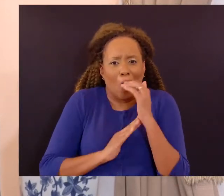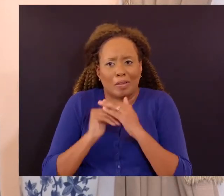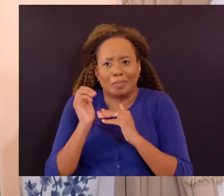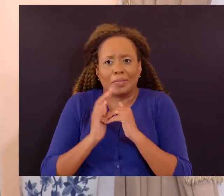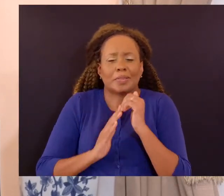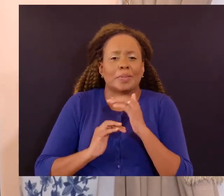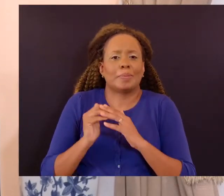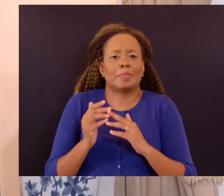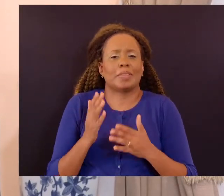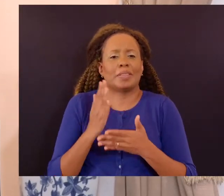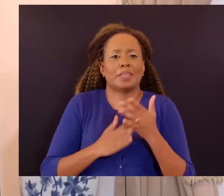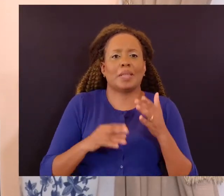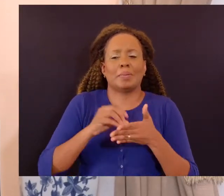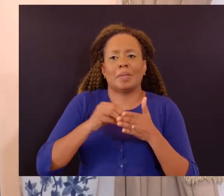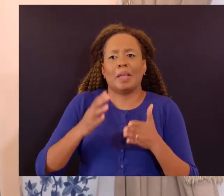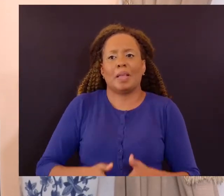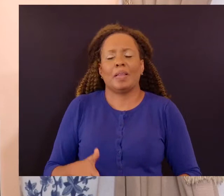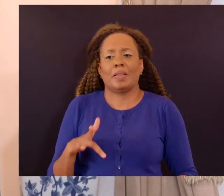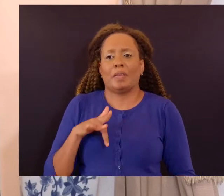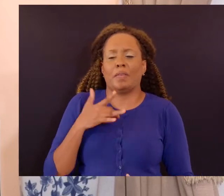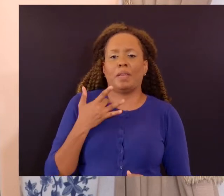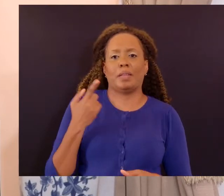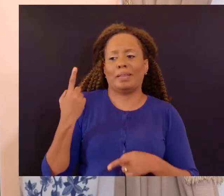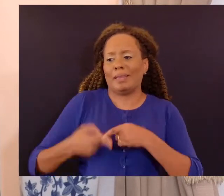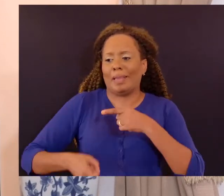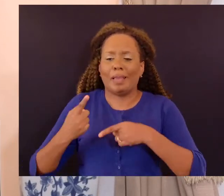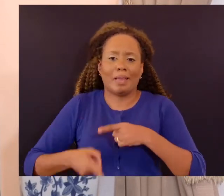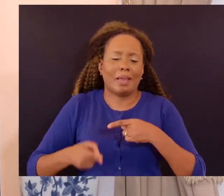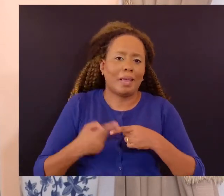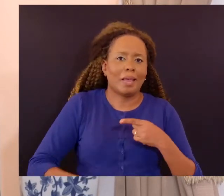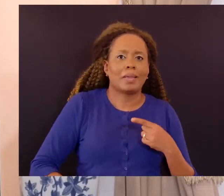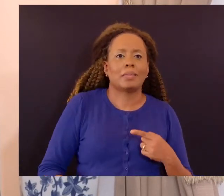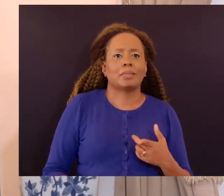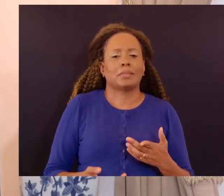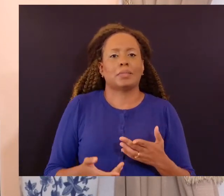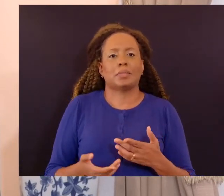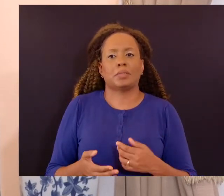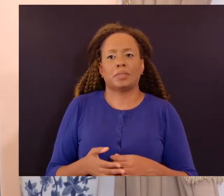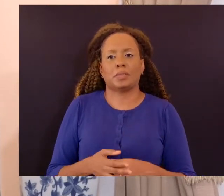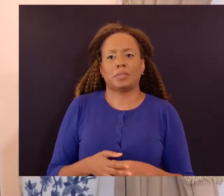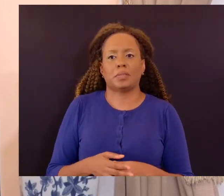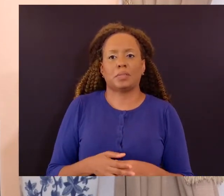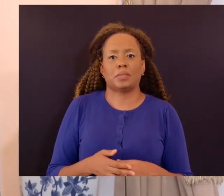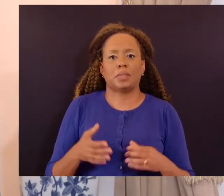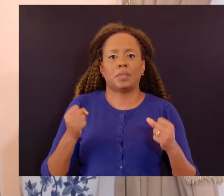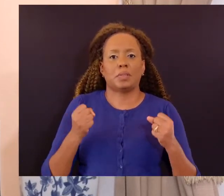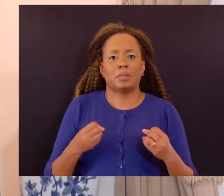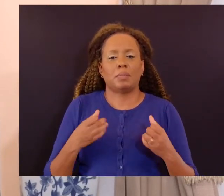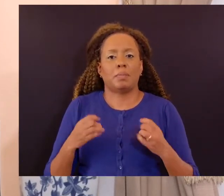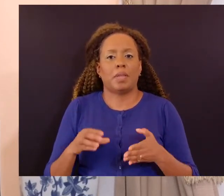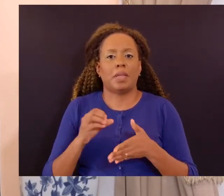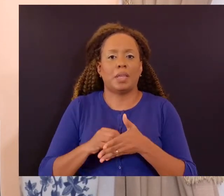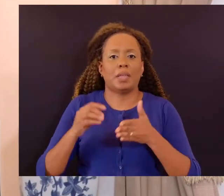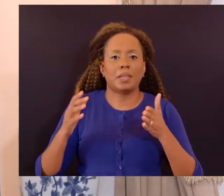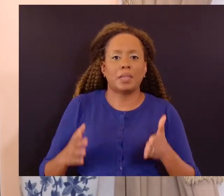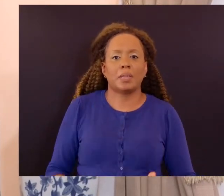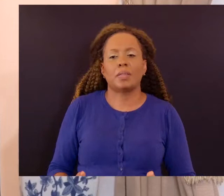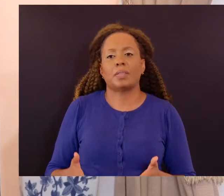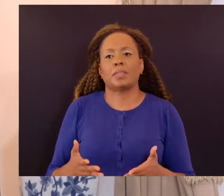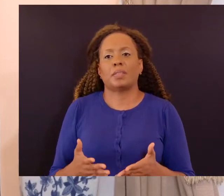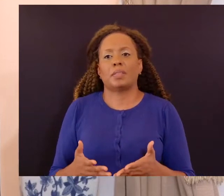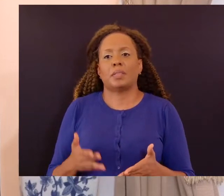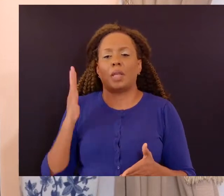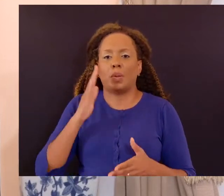now feeling as though they are unable to reach those targets. And therefore, many of those students who have opted to defer and will do